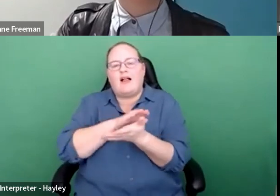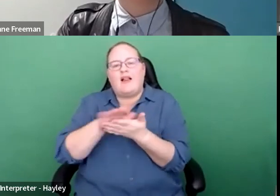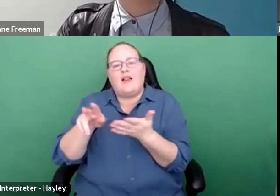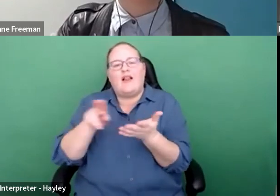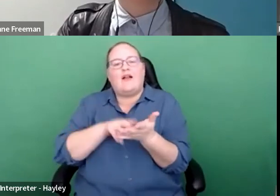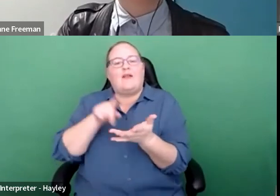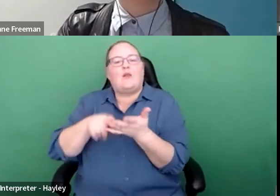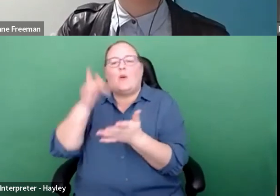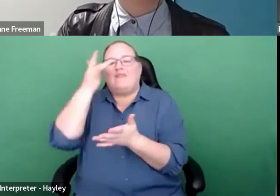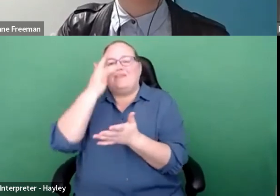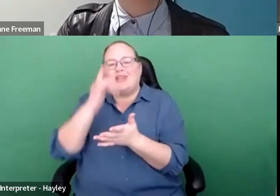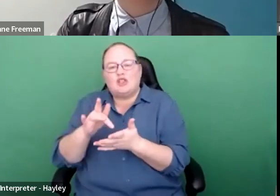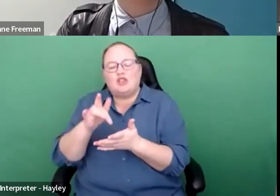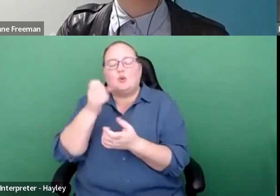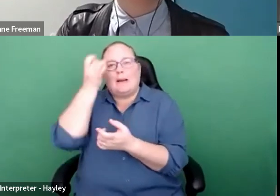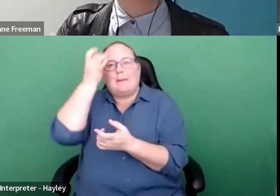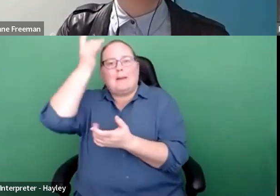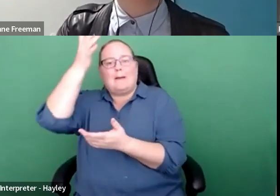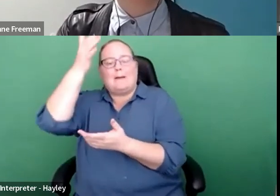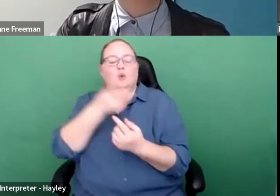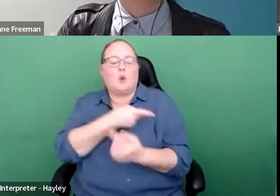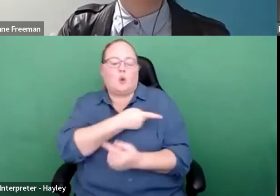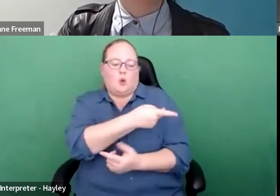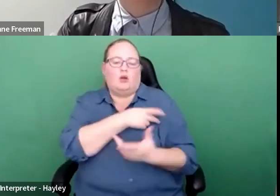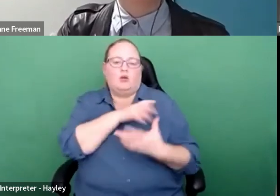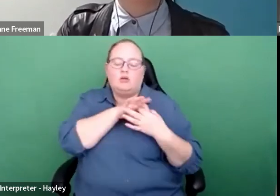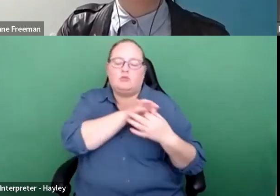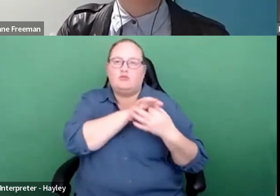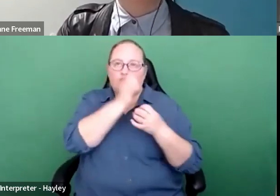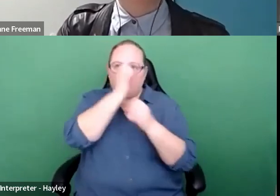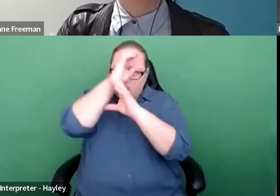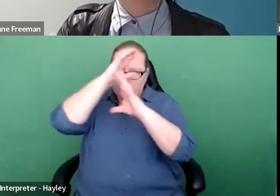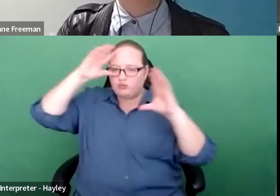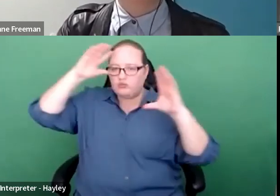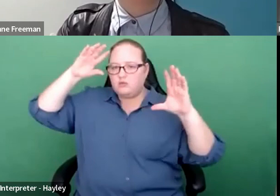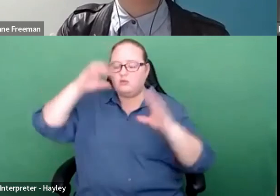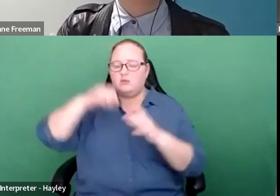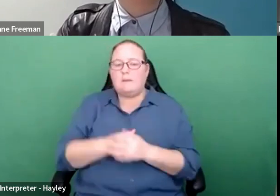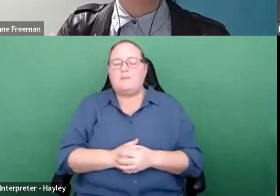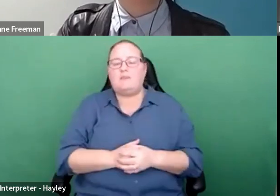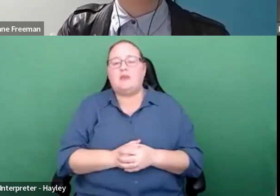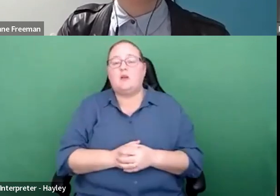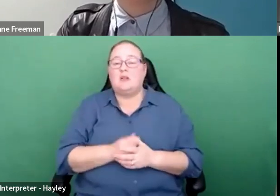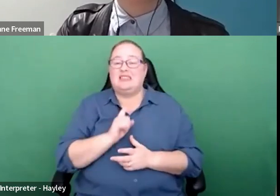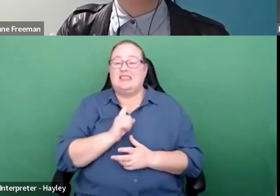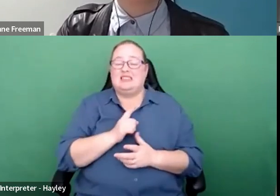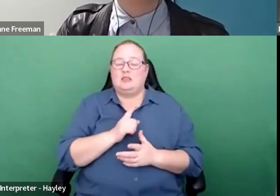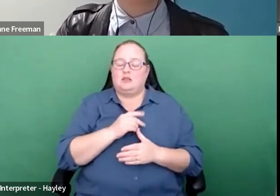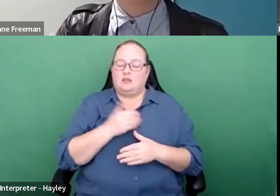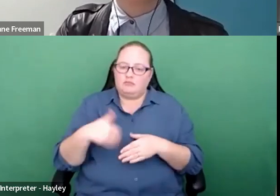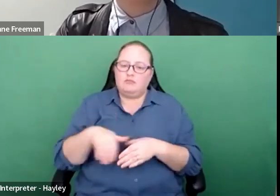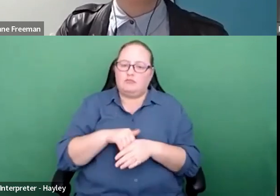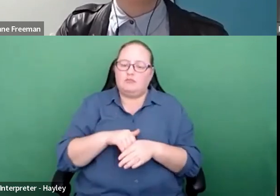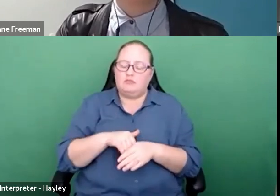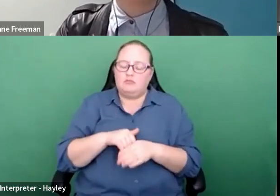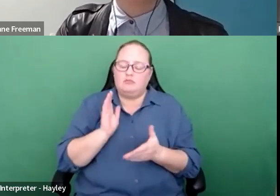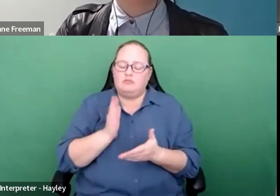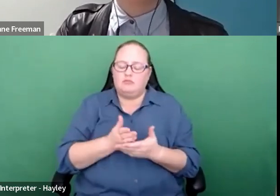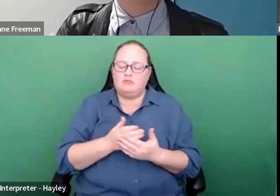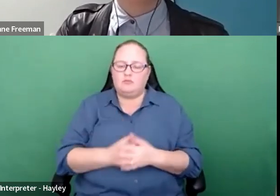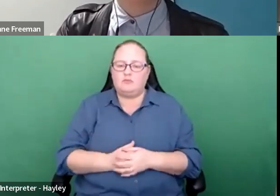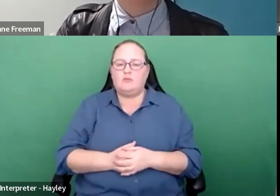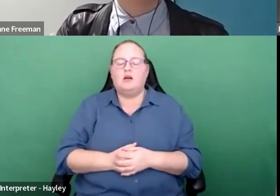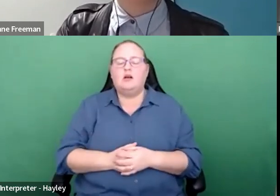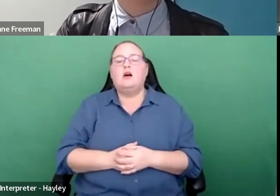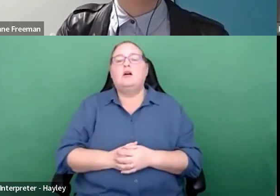something. It's also a product of co-imagination, which I think is a very big part of doing ethnography. But at the same time, I think to keep a criticality,